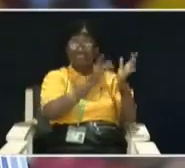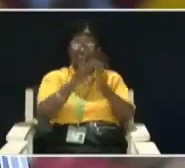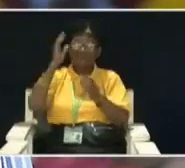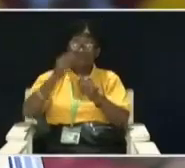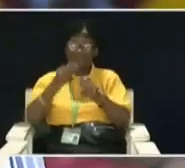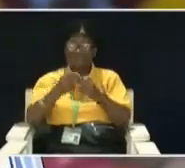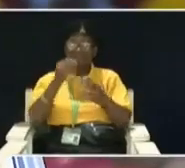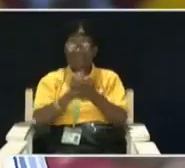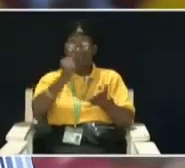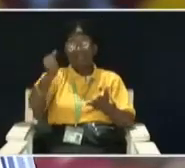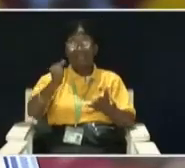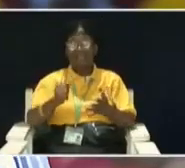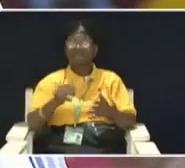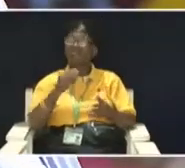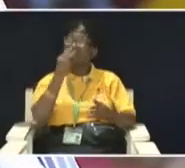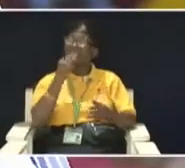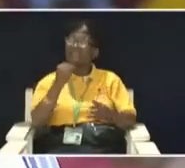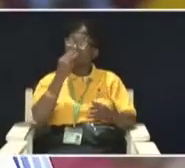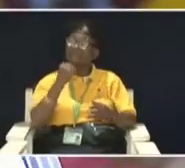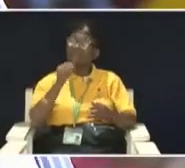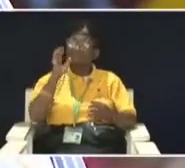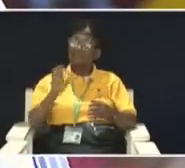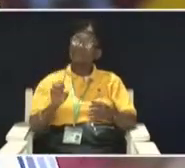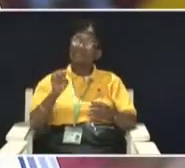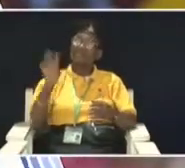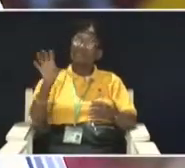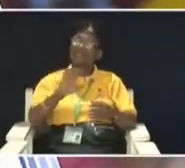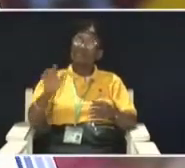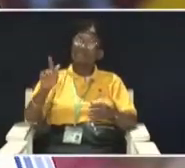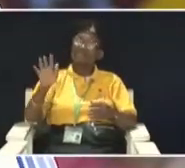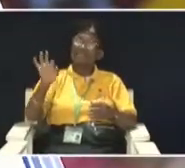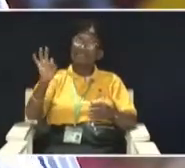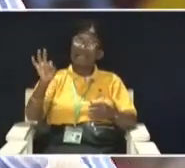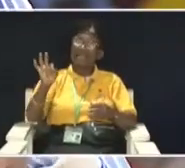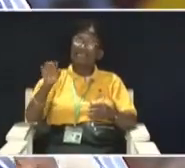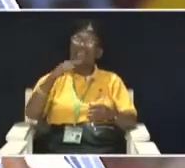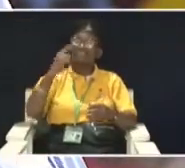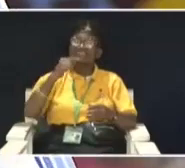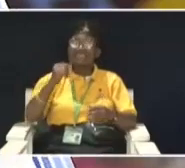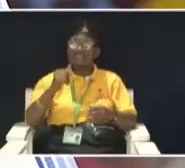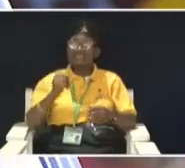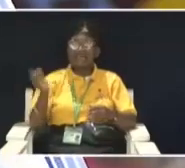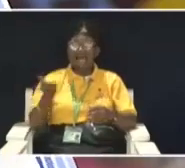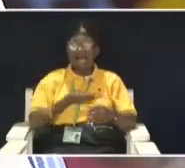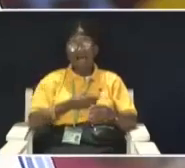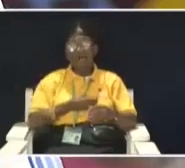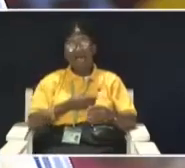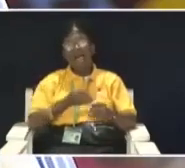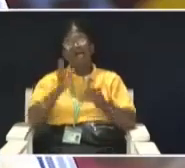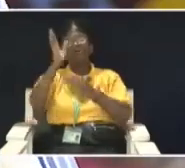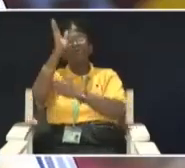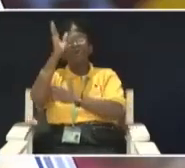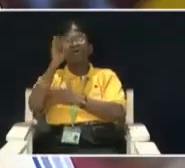Hebrews chapter 12, verse 29 says, our God is a consuming fire.